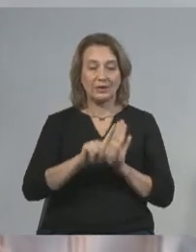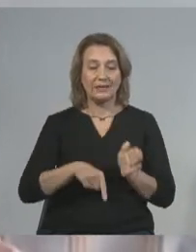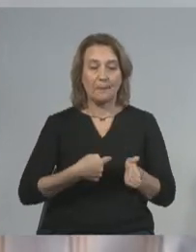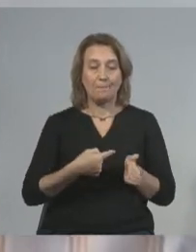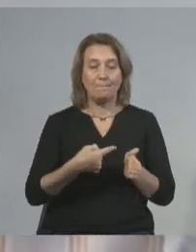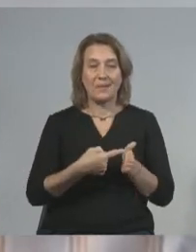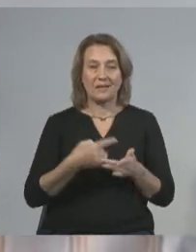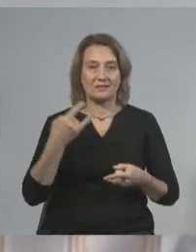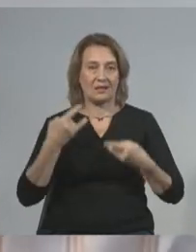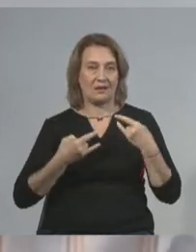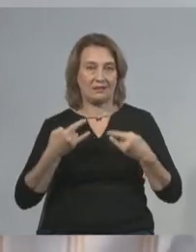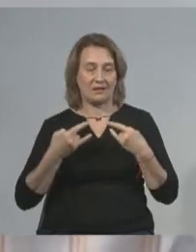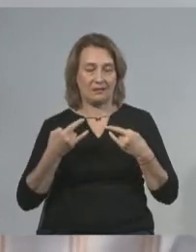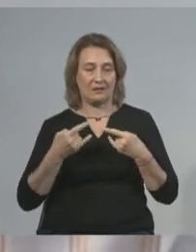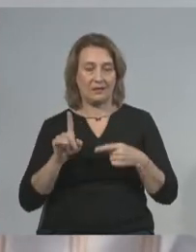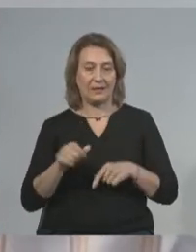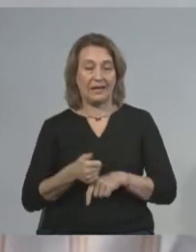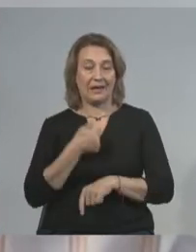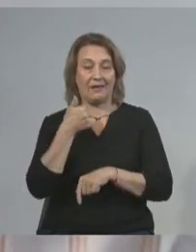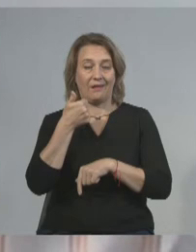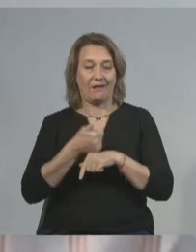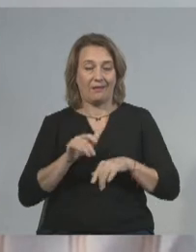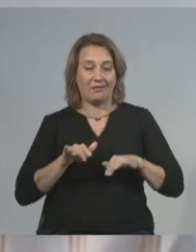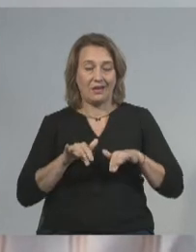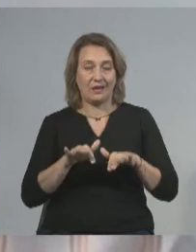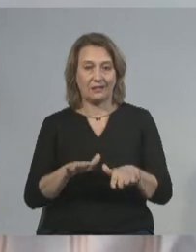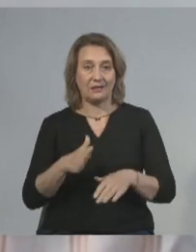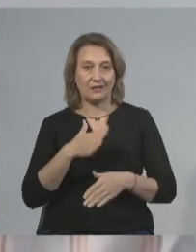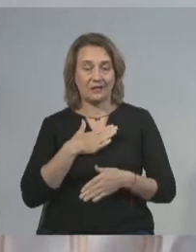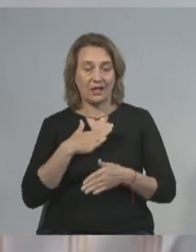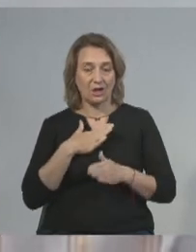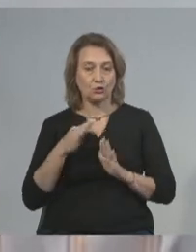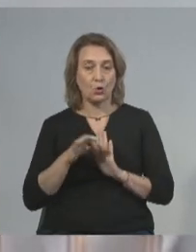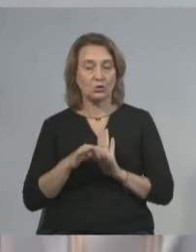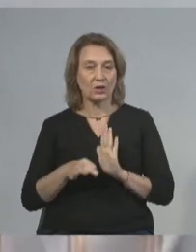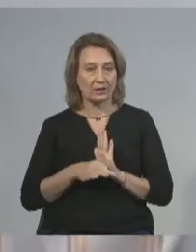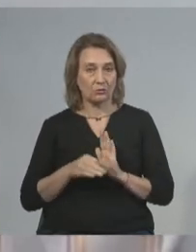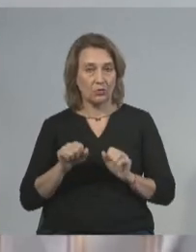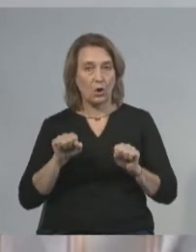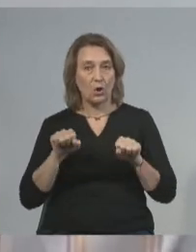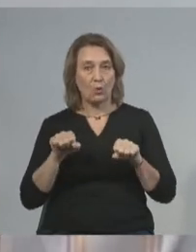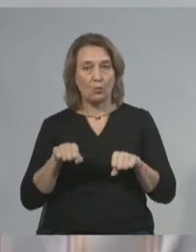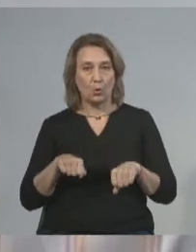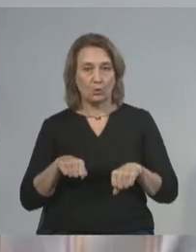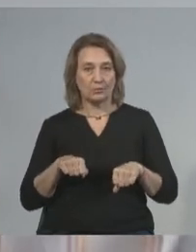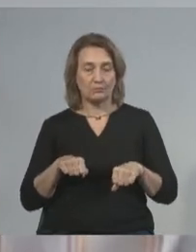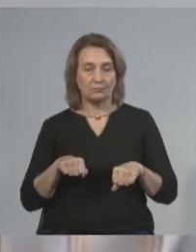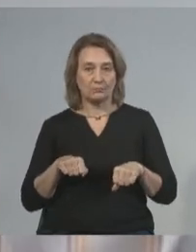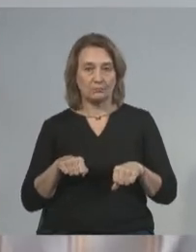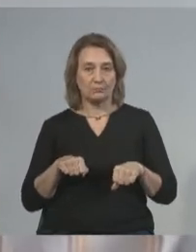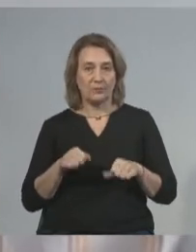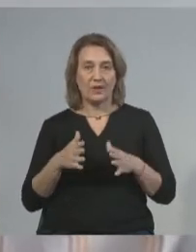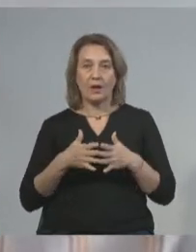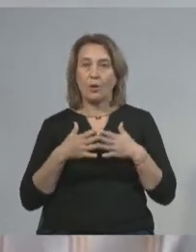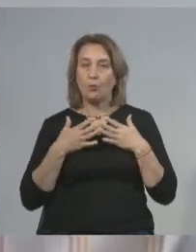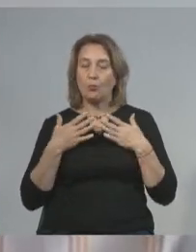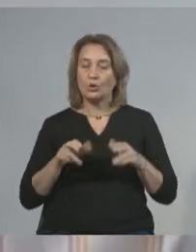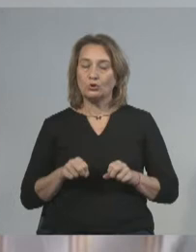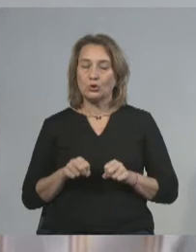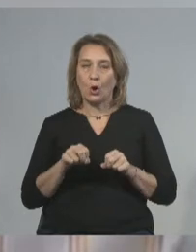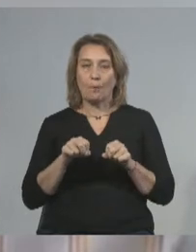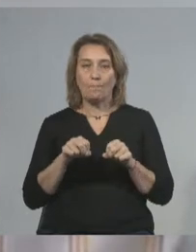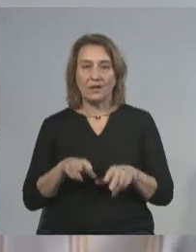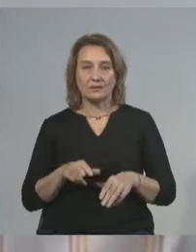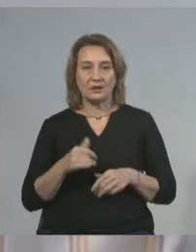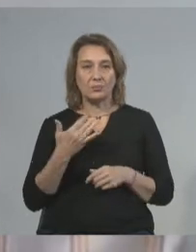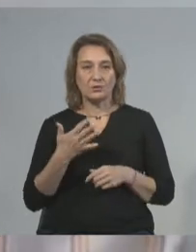they are also and also the internal activists have a certain impact on it and can